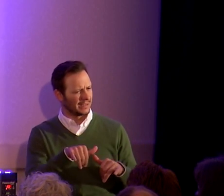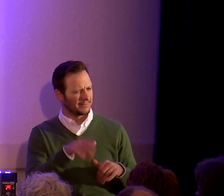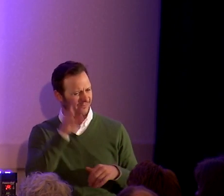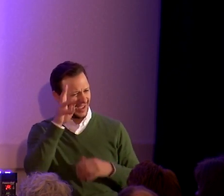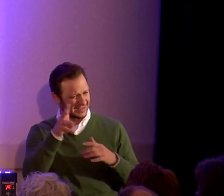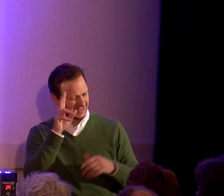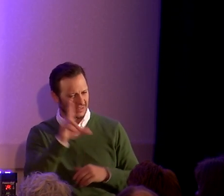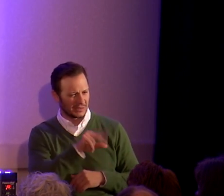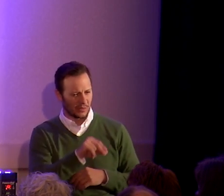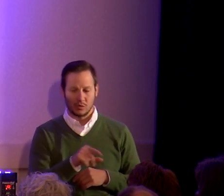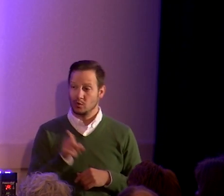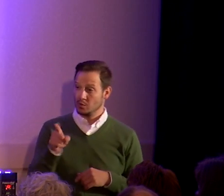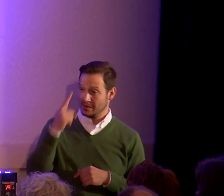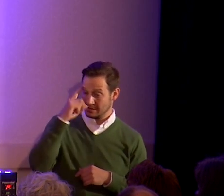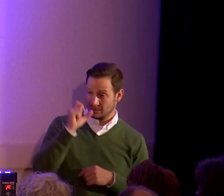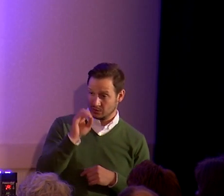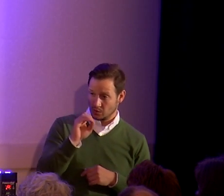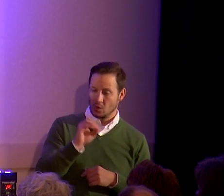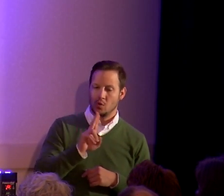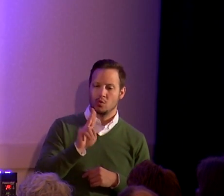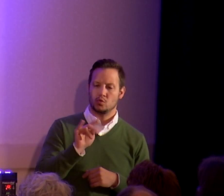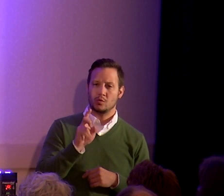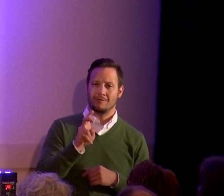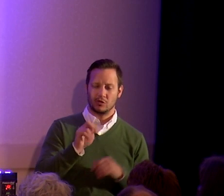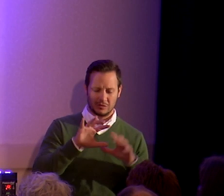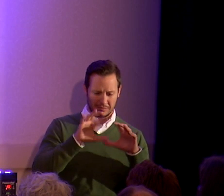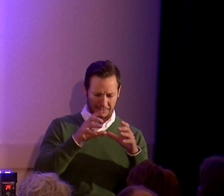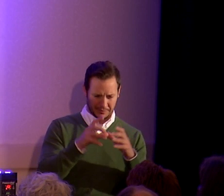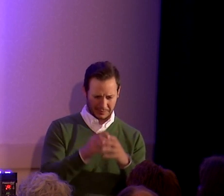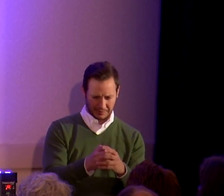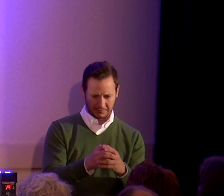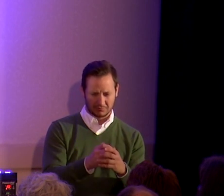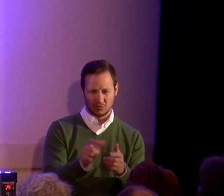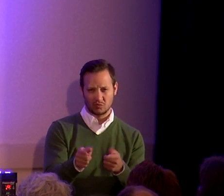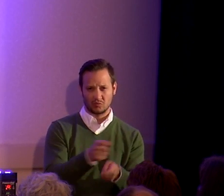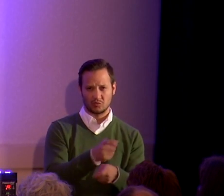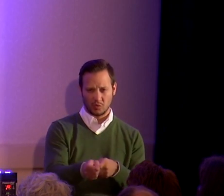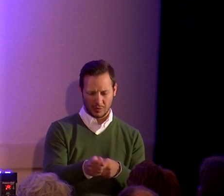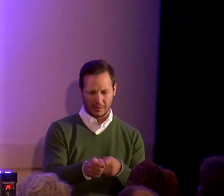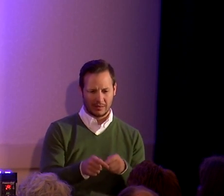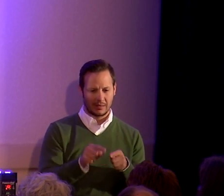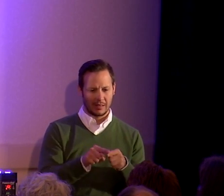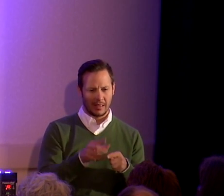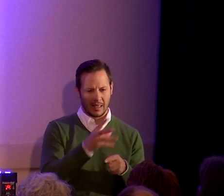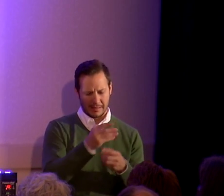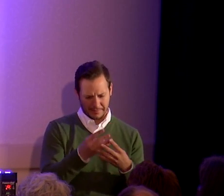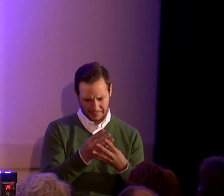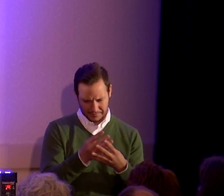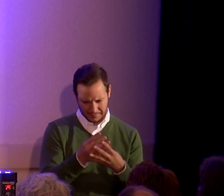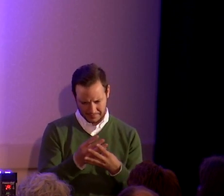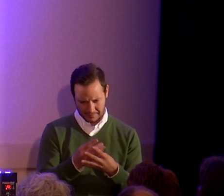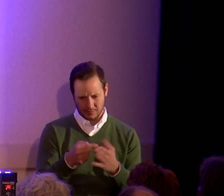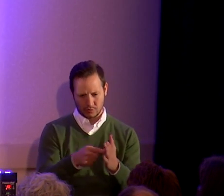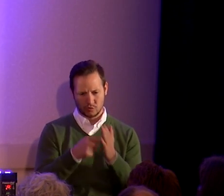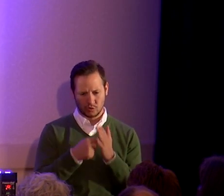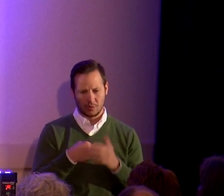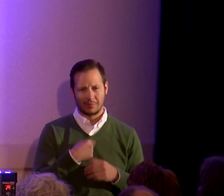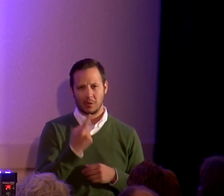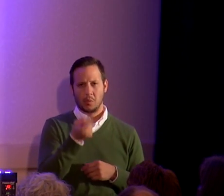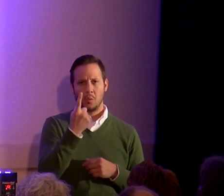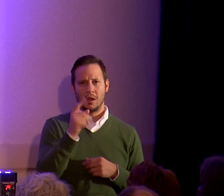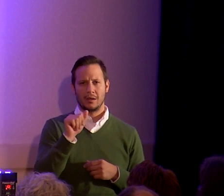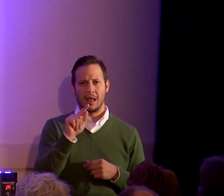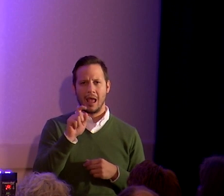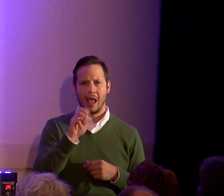so? Then take the universe and grind it down to the finest powder, and sieve it through the finest sieve, and then show me one atom of